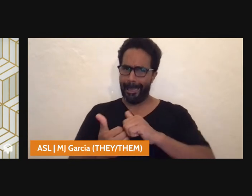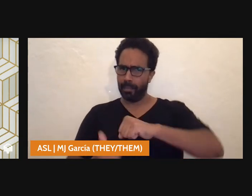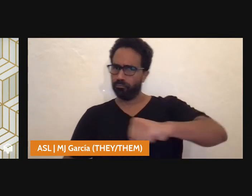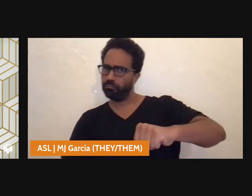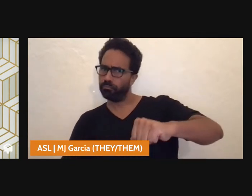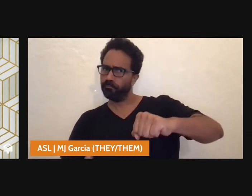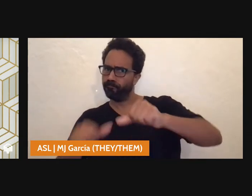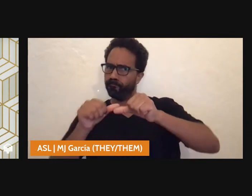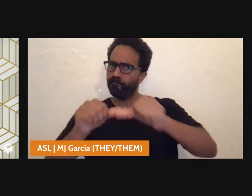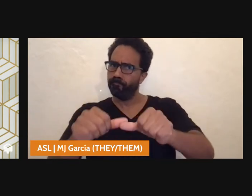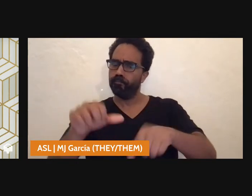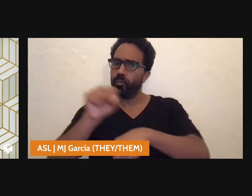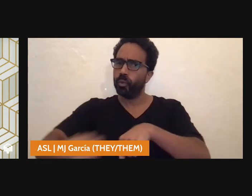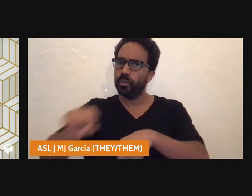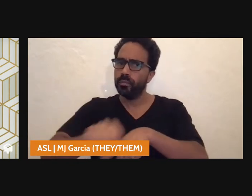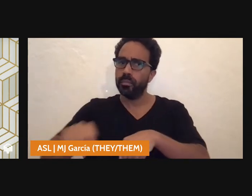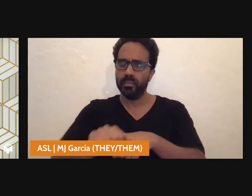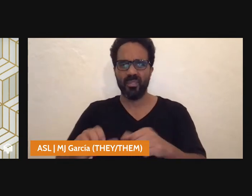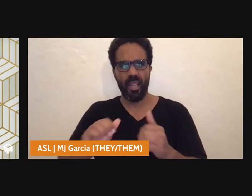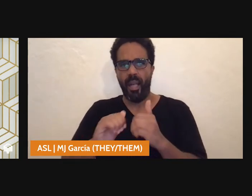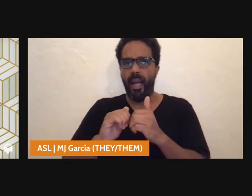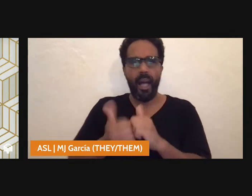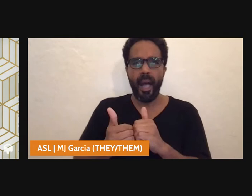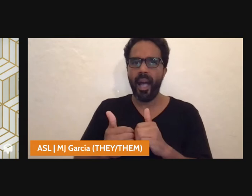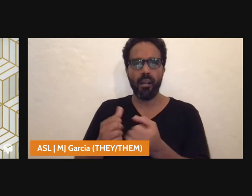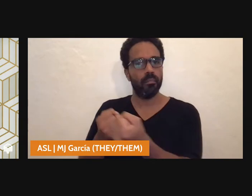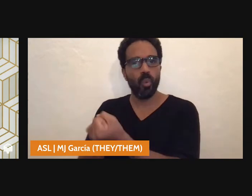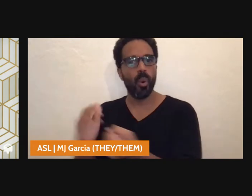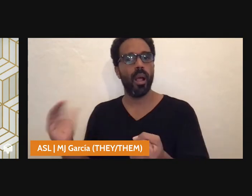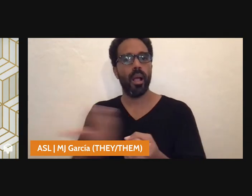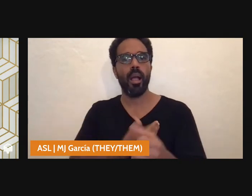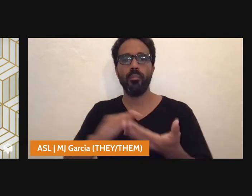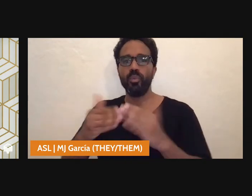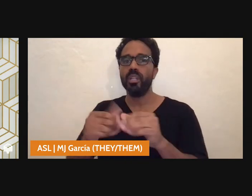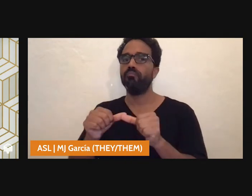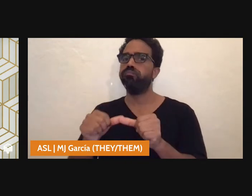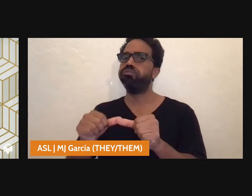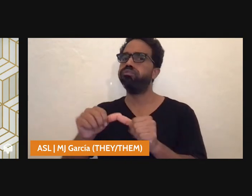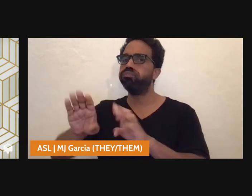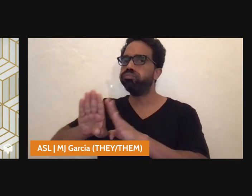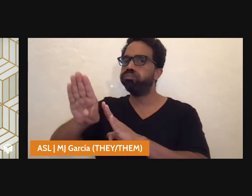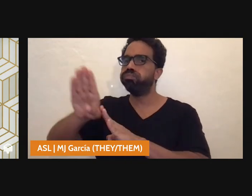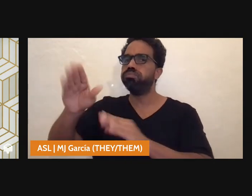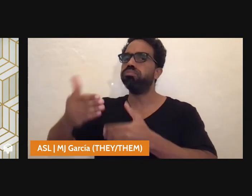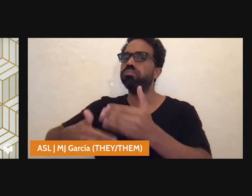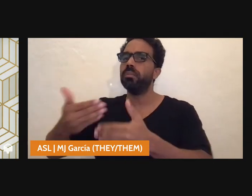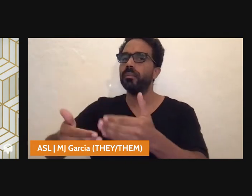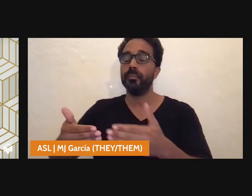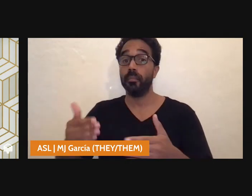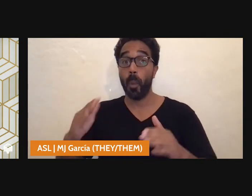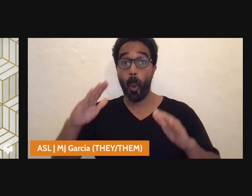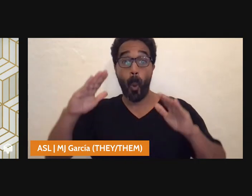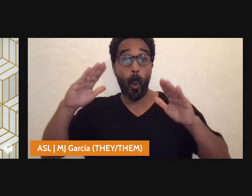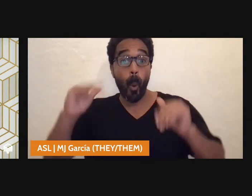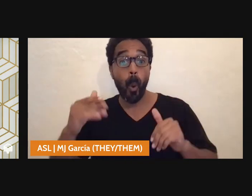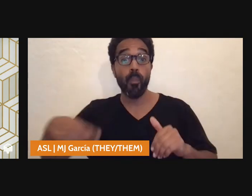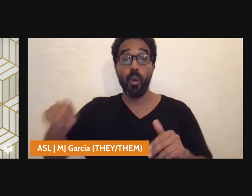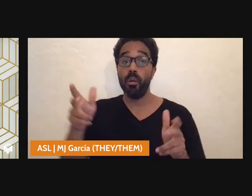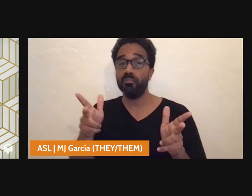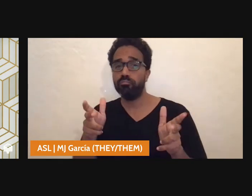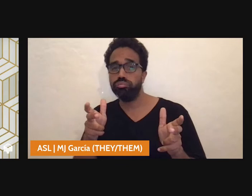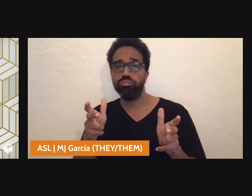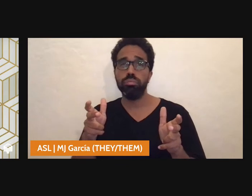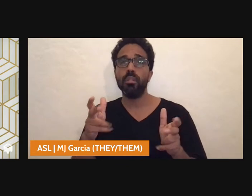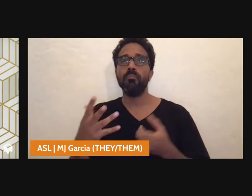significant investment in Black communities. We hope that everyone will come away from today's conversation with a shared vision